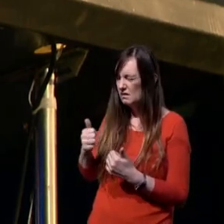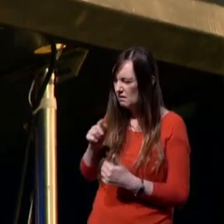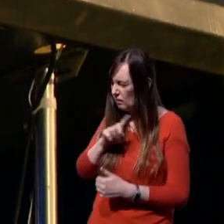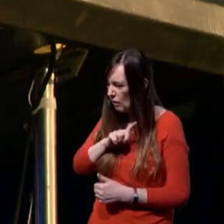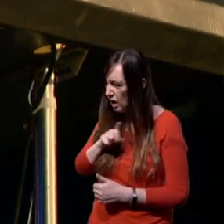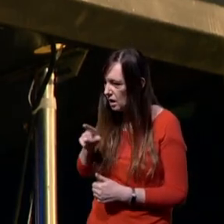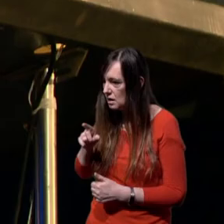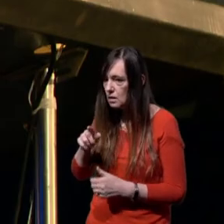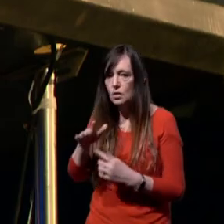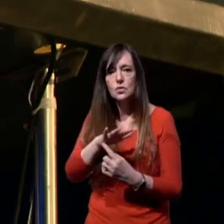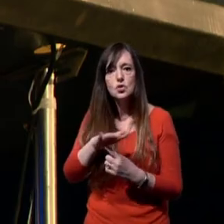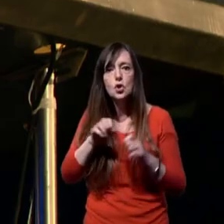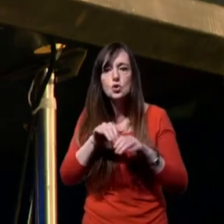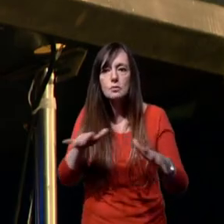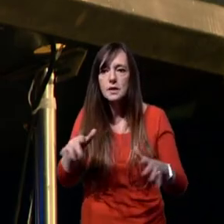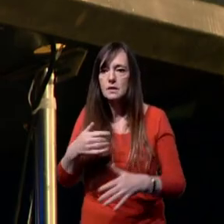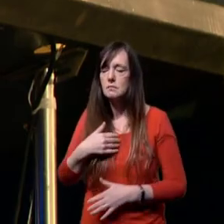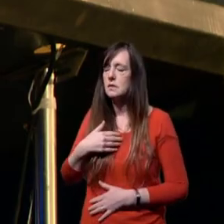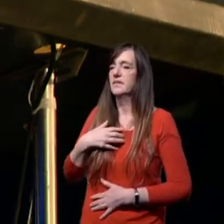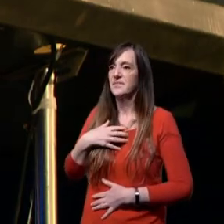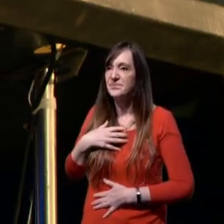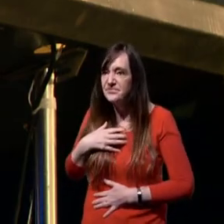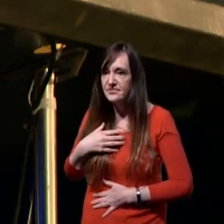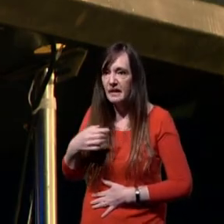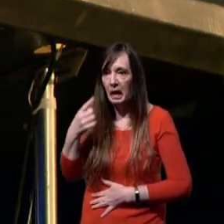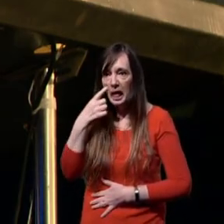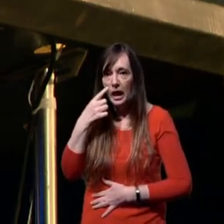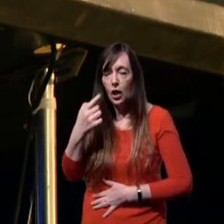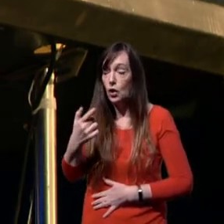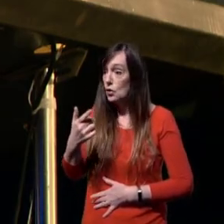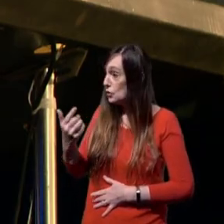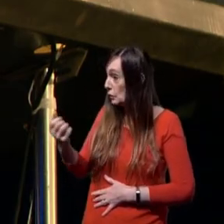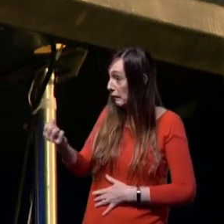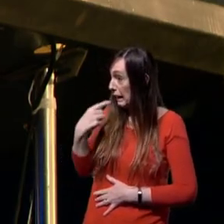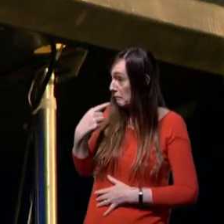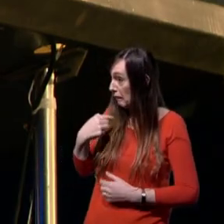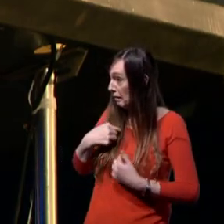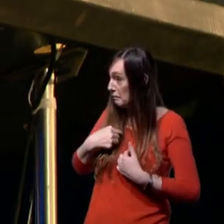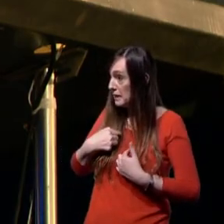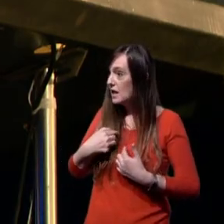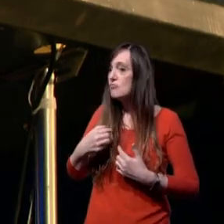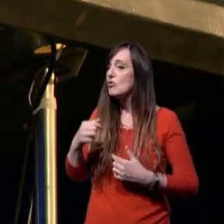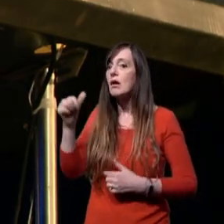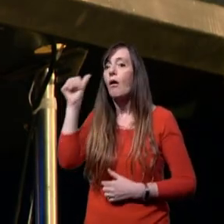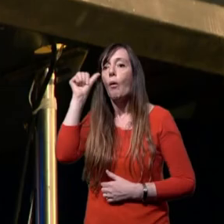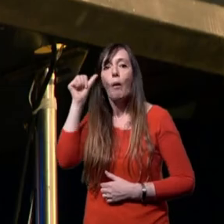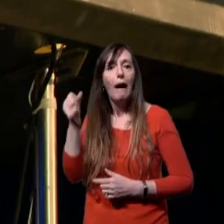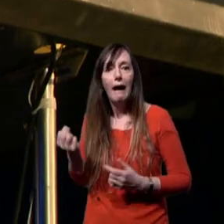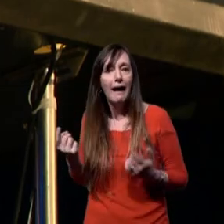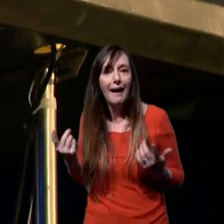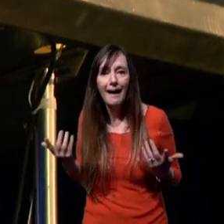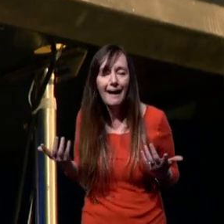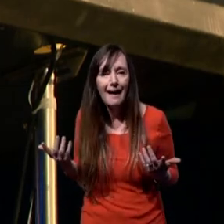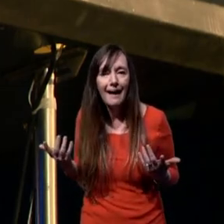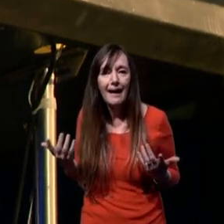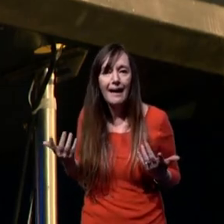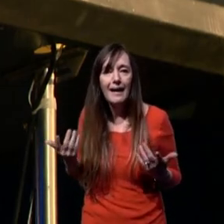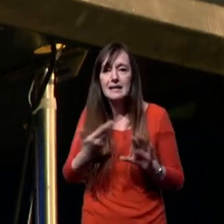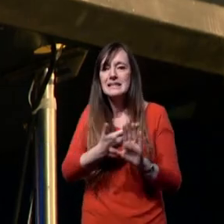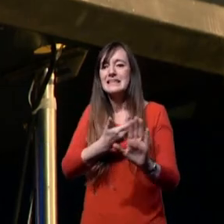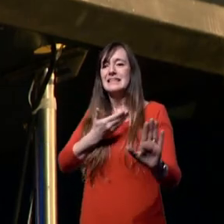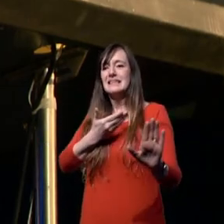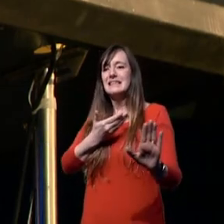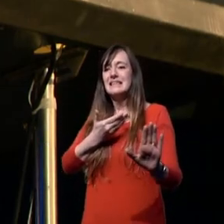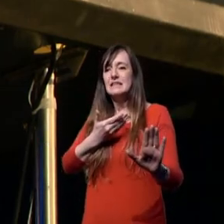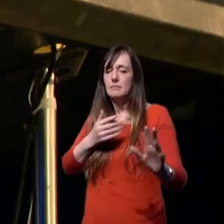no. So if you're one of those people who sent the emails, thank you very much. But I wasn't actually someone who was that engaged with it, but there was a lot